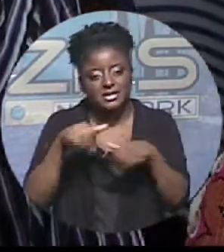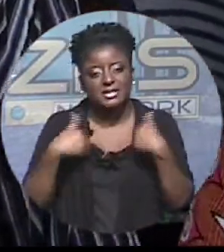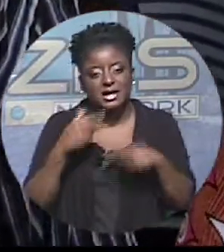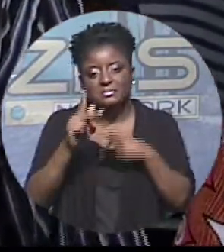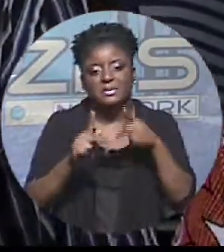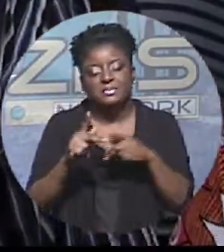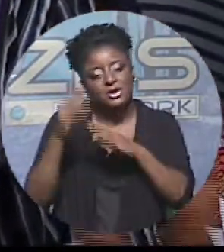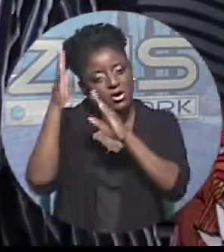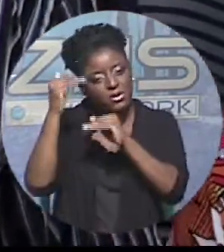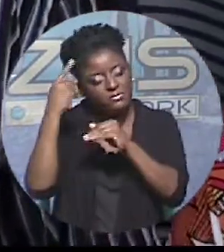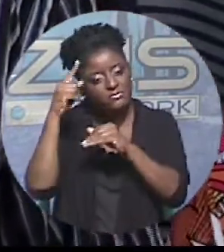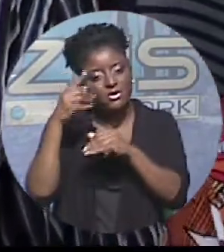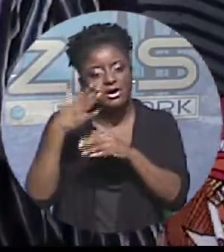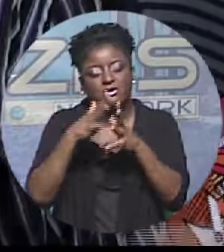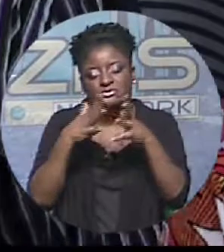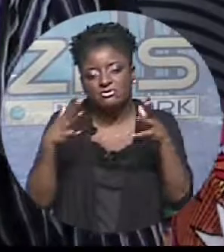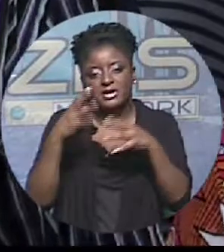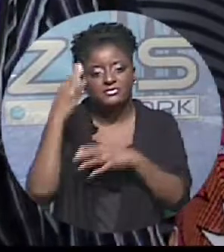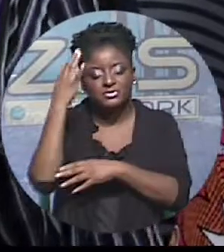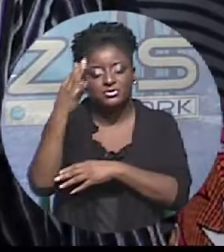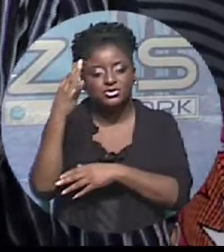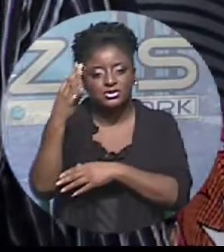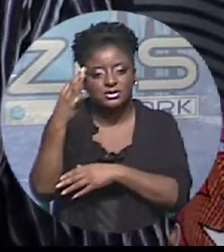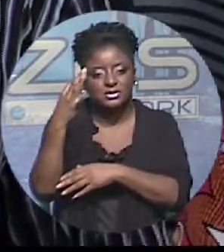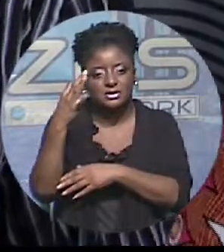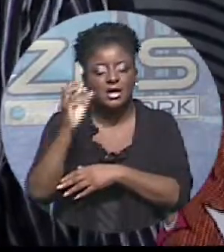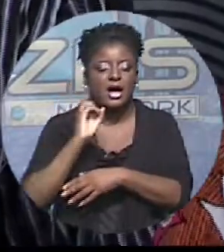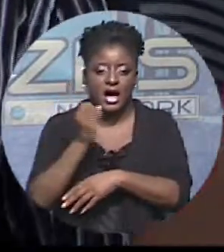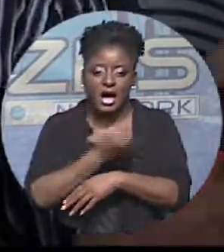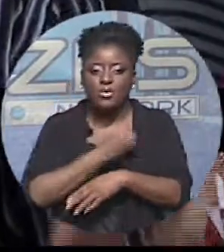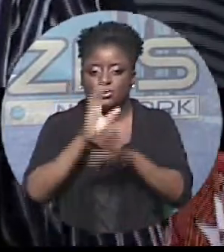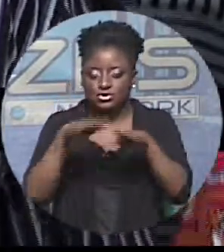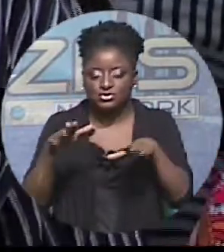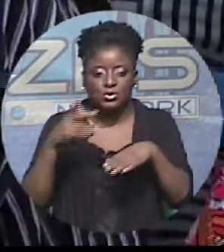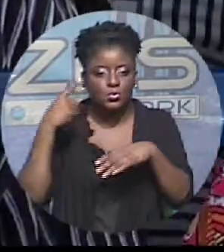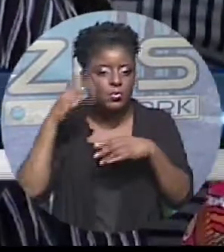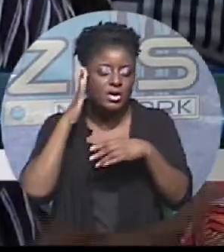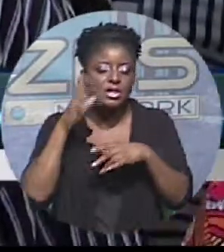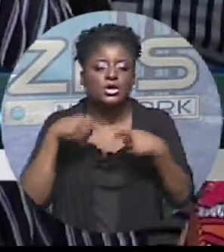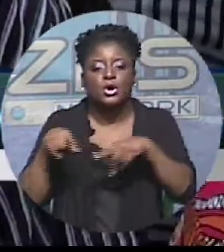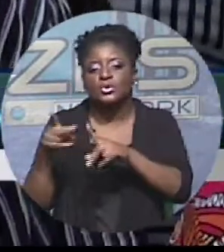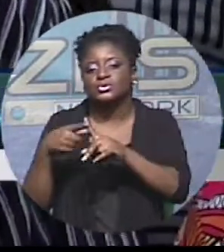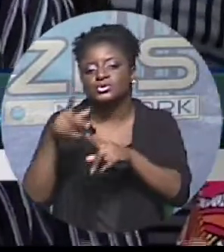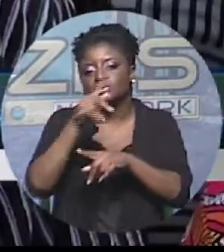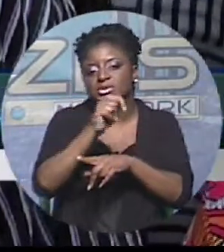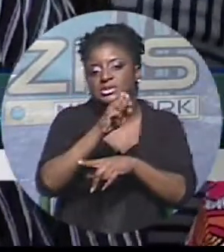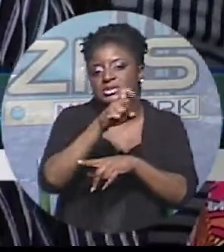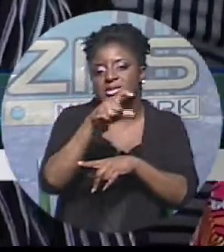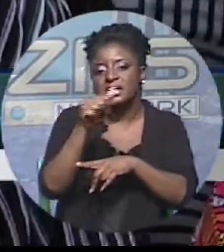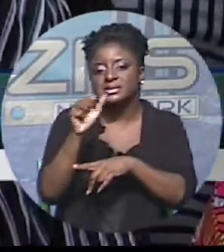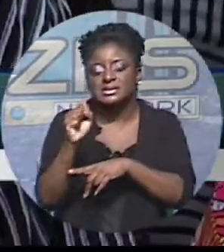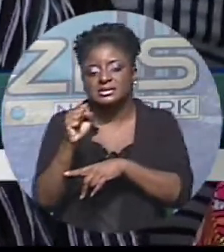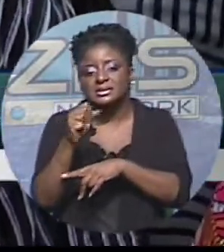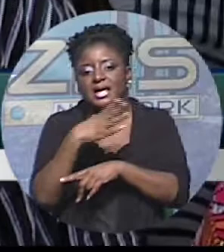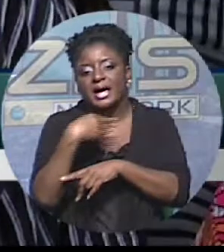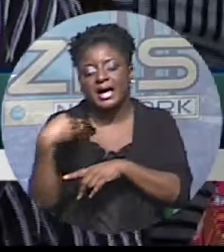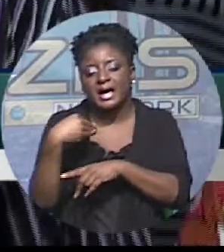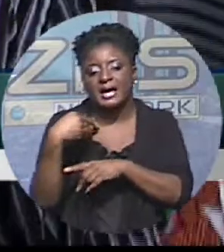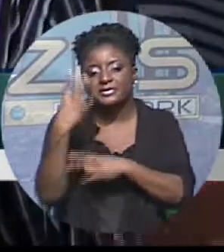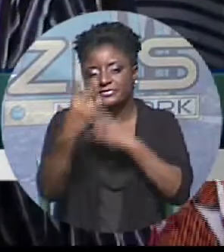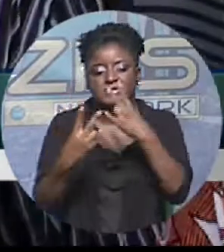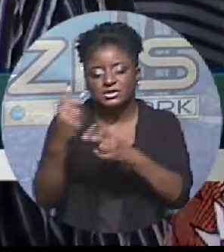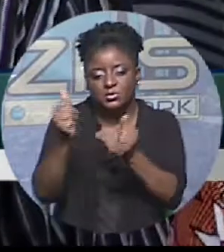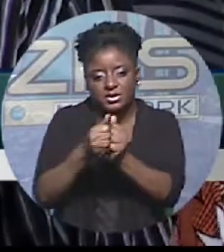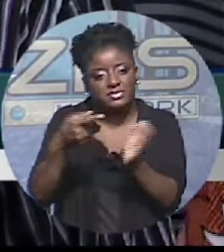The exchange will be our children will go to San Antonio, Texas, and have an exchange with this team, mission team